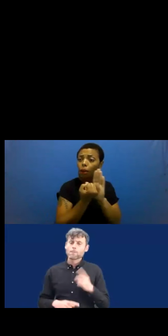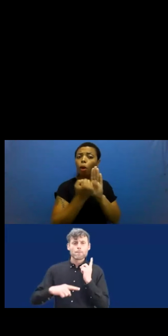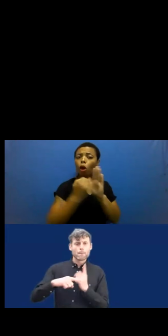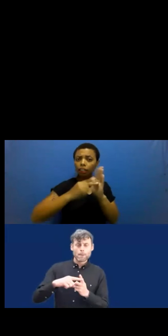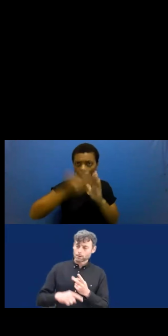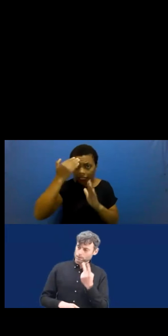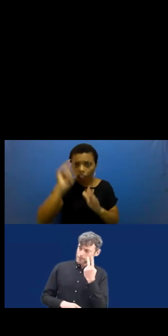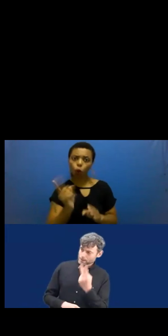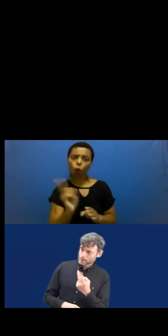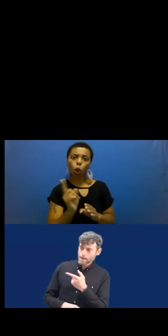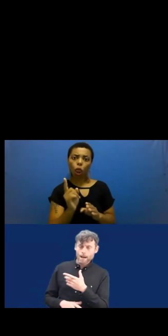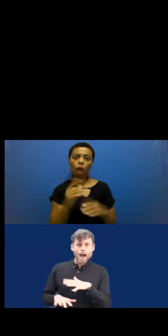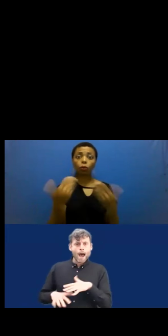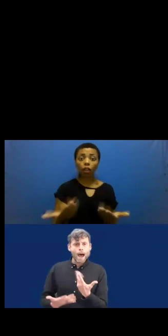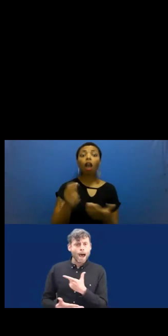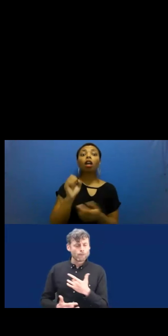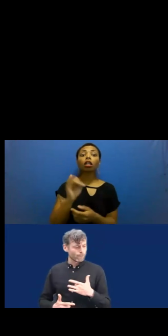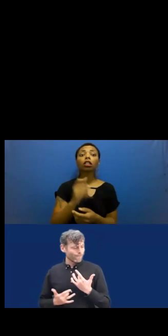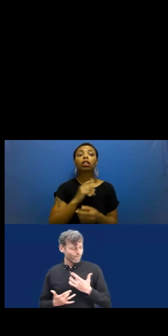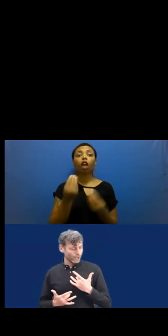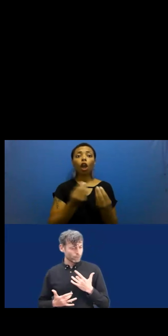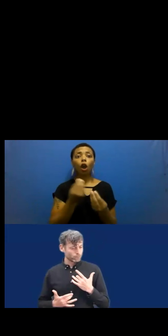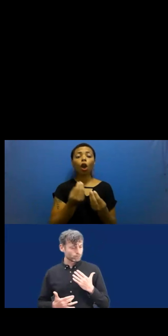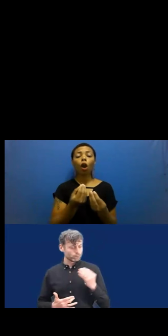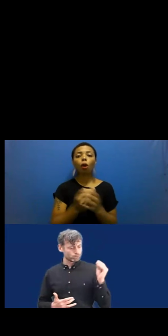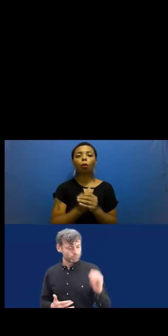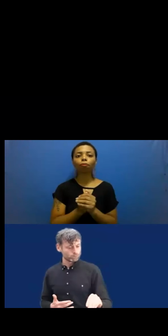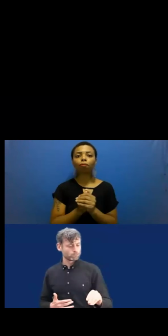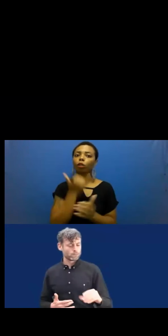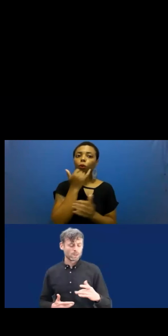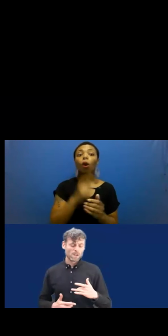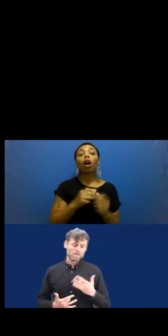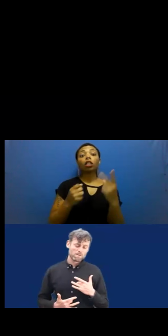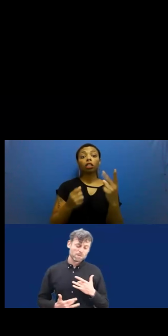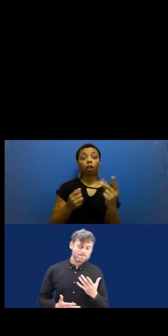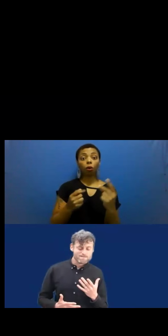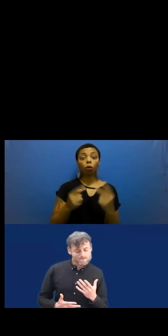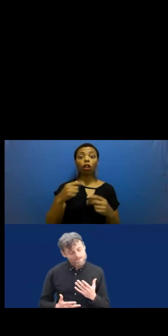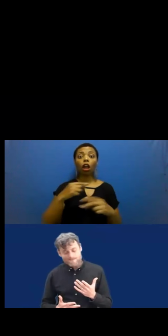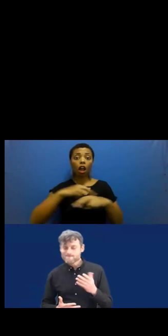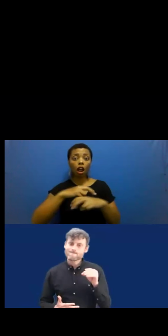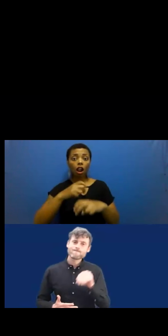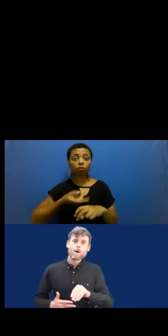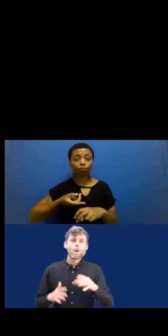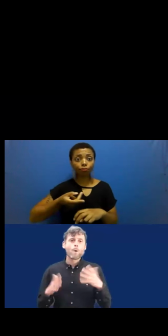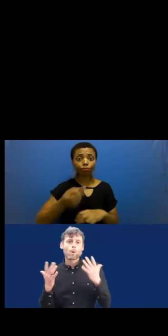were arranged. Secondly, an analysis of the narrations was completed with a story